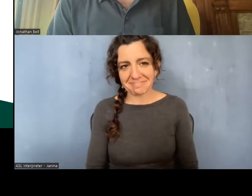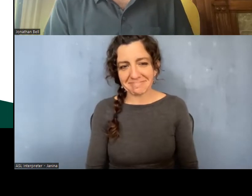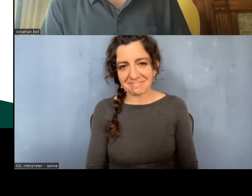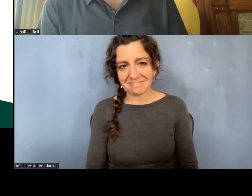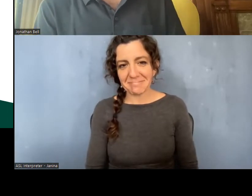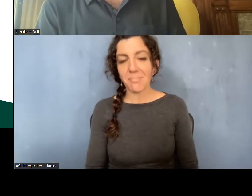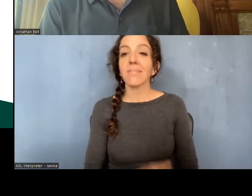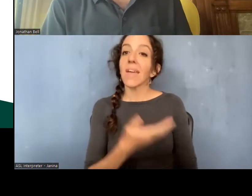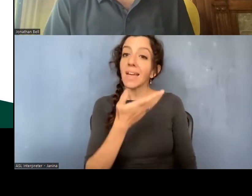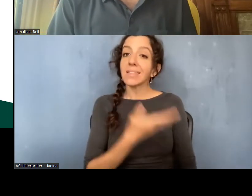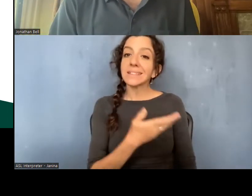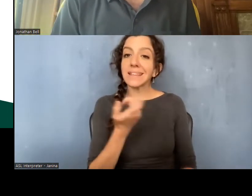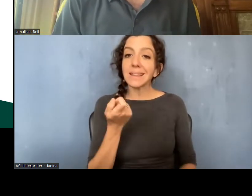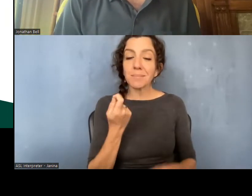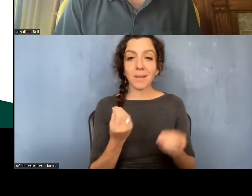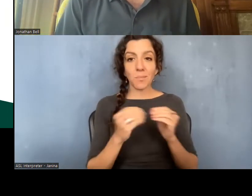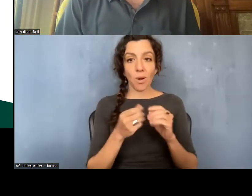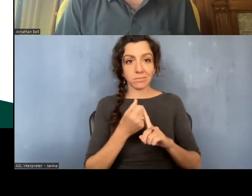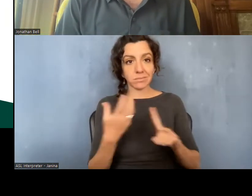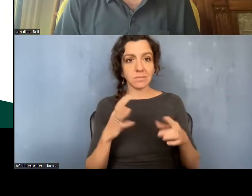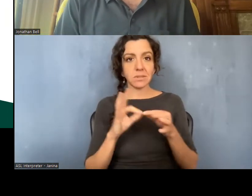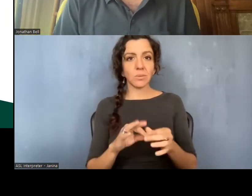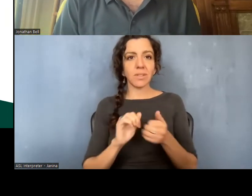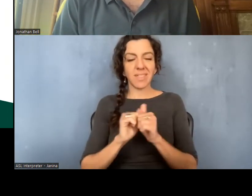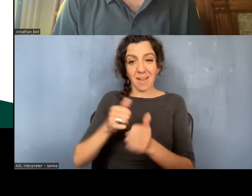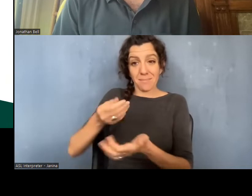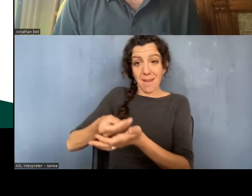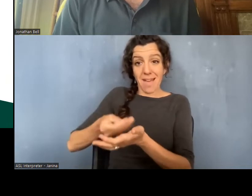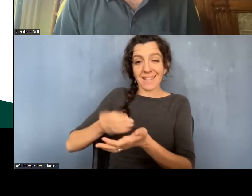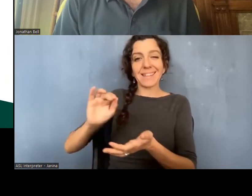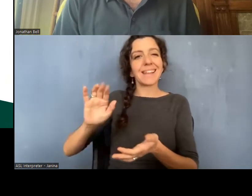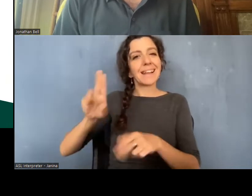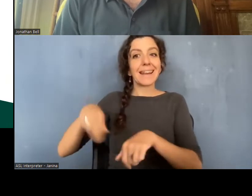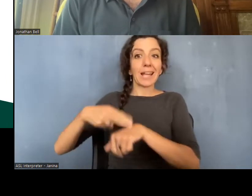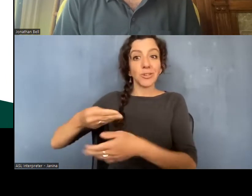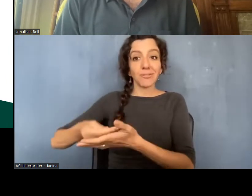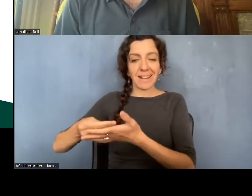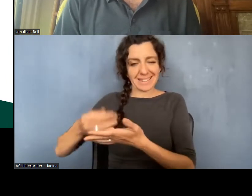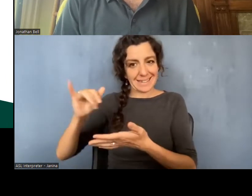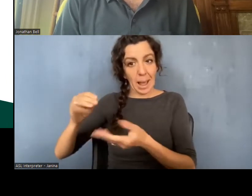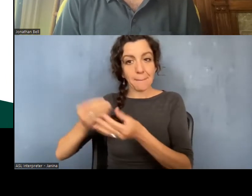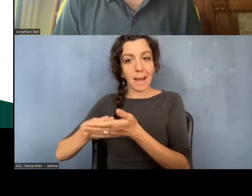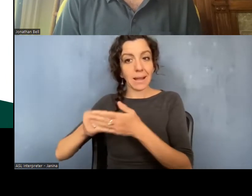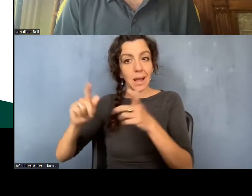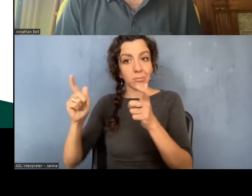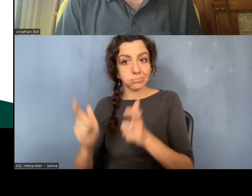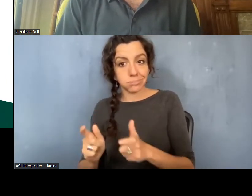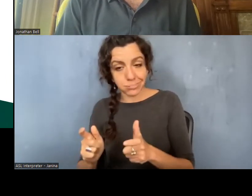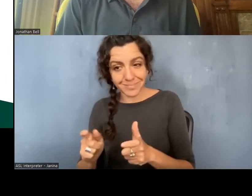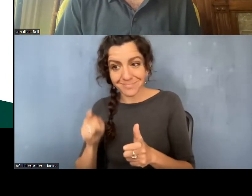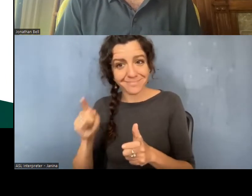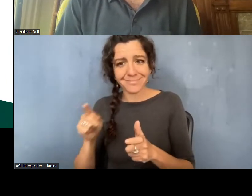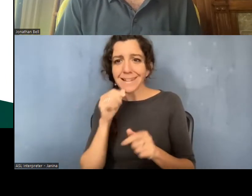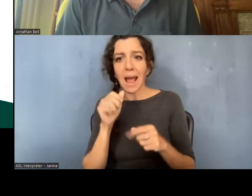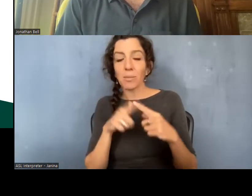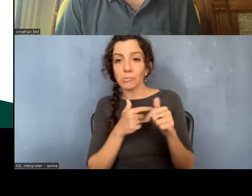This is just a bit more about the dwindling national funding. As we saw in the graph, this funding is not keeping pace with the growth